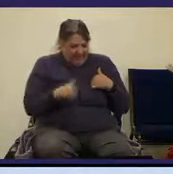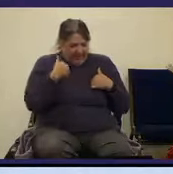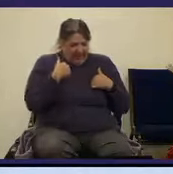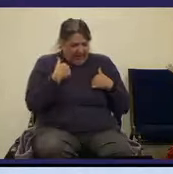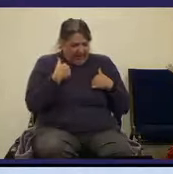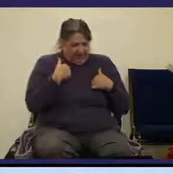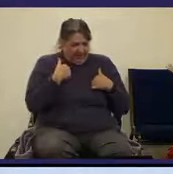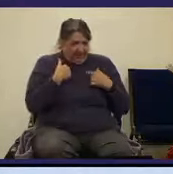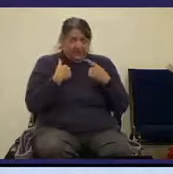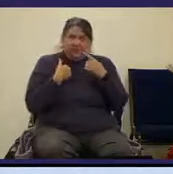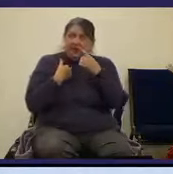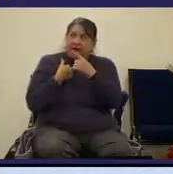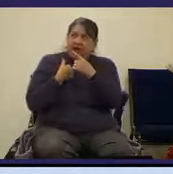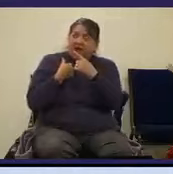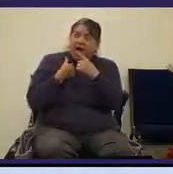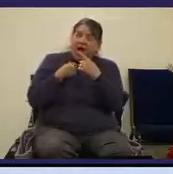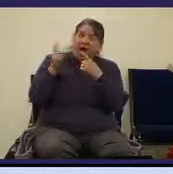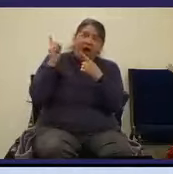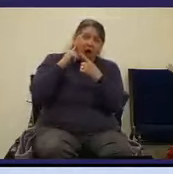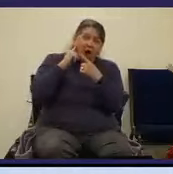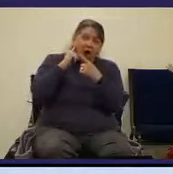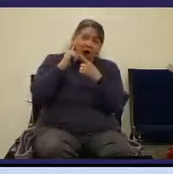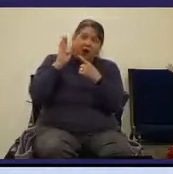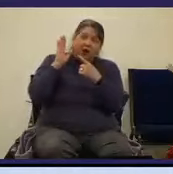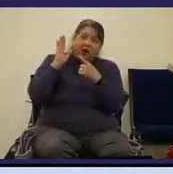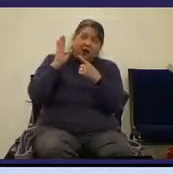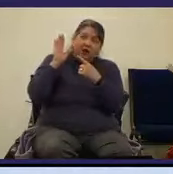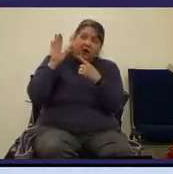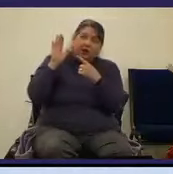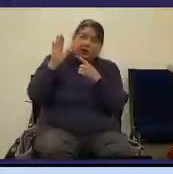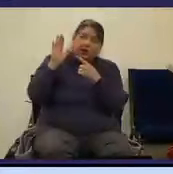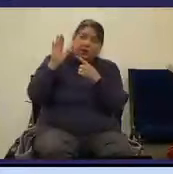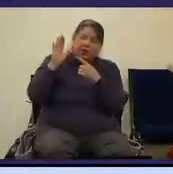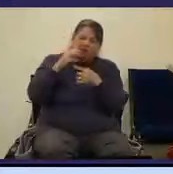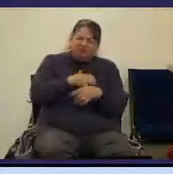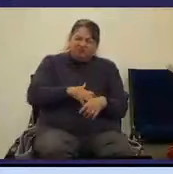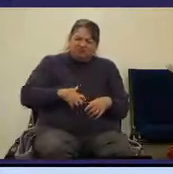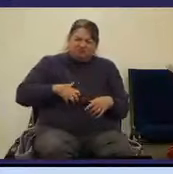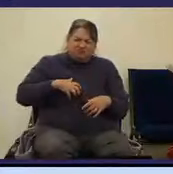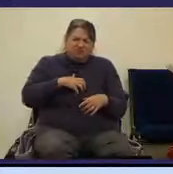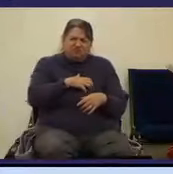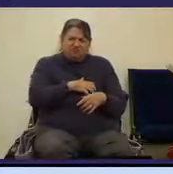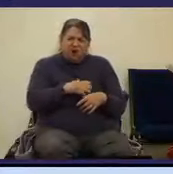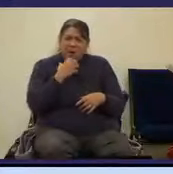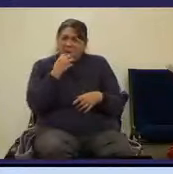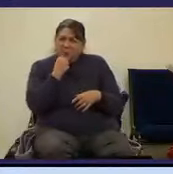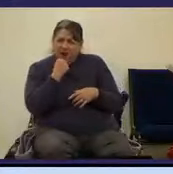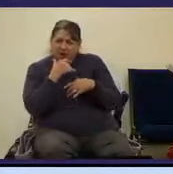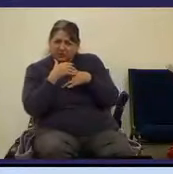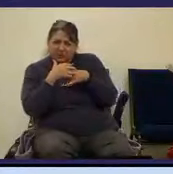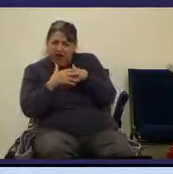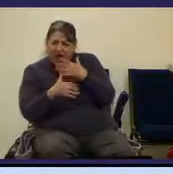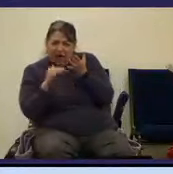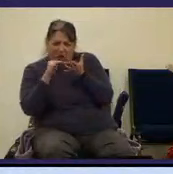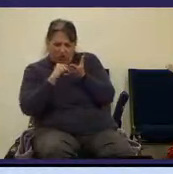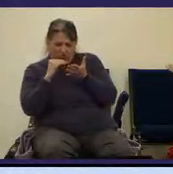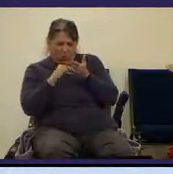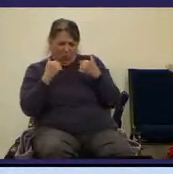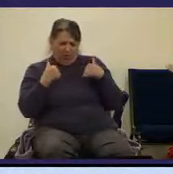me. I heard about his groaning, of his precious